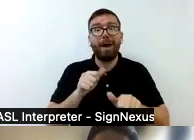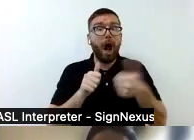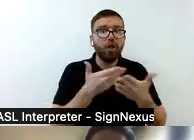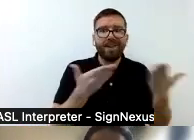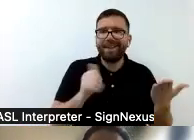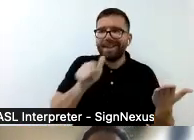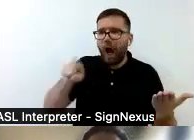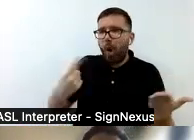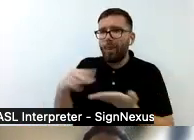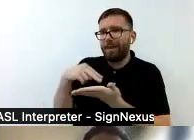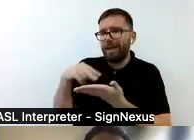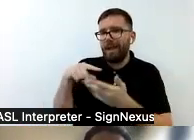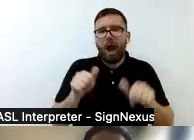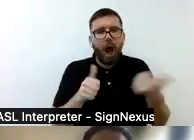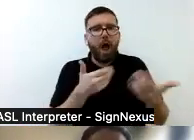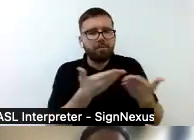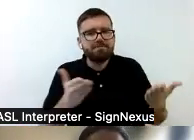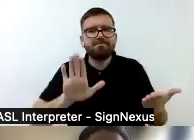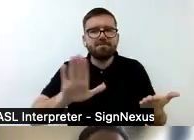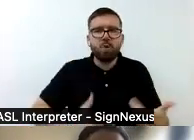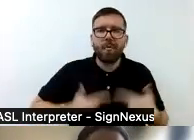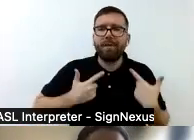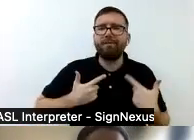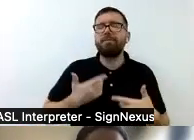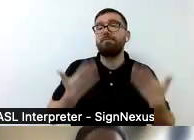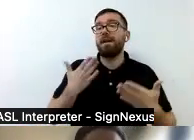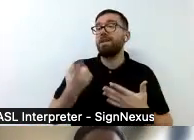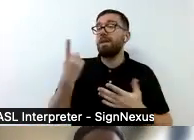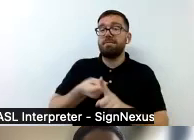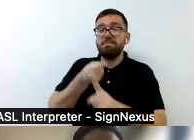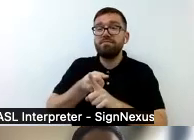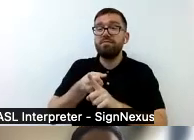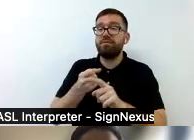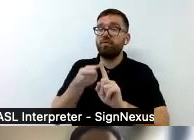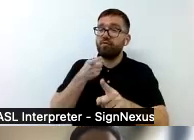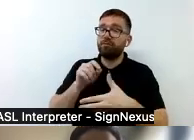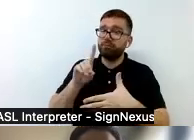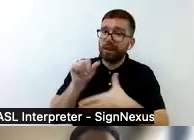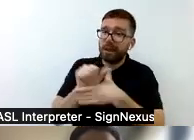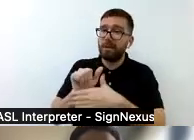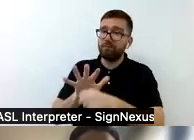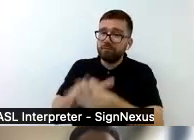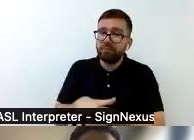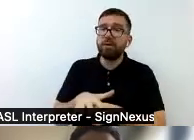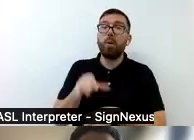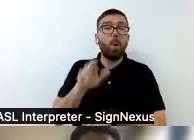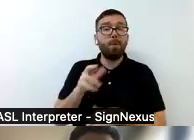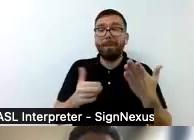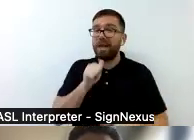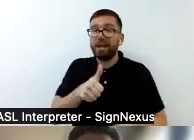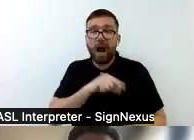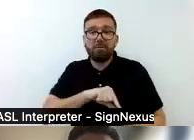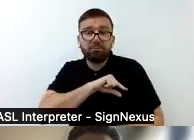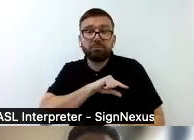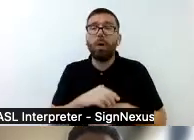accessibility expenses due to disability or being immunosuppressed, and or ineligibility for